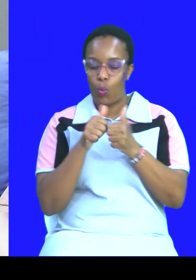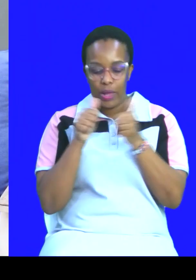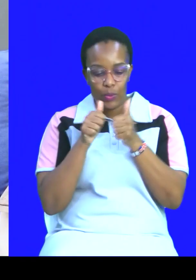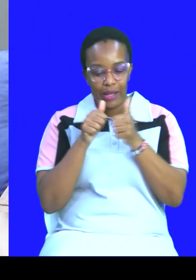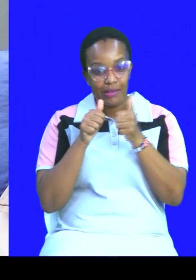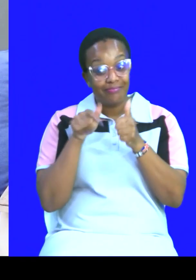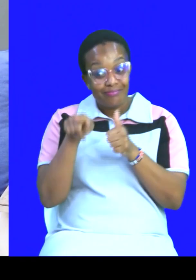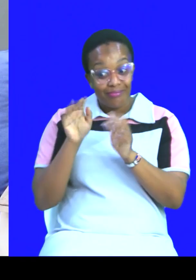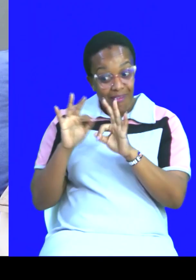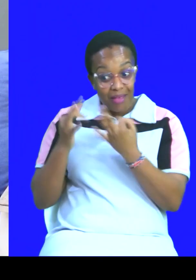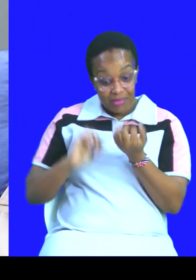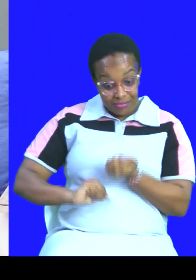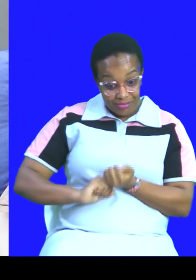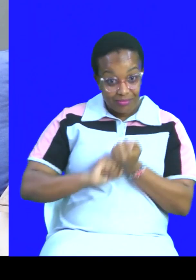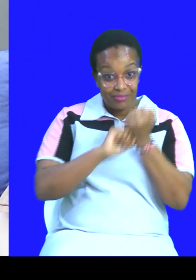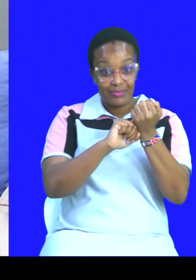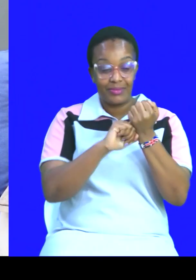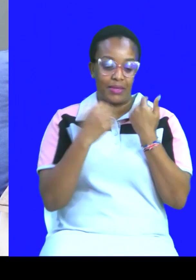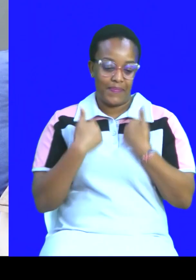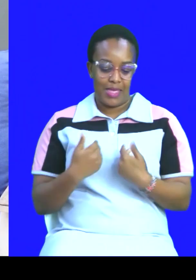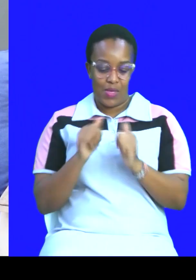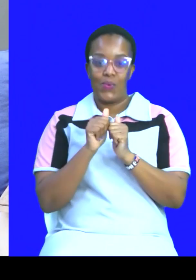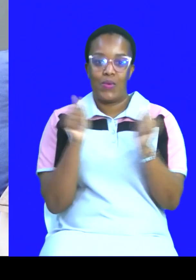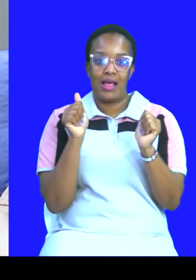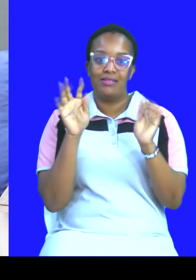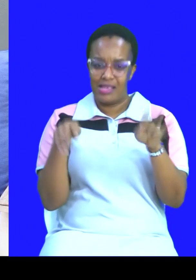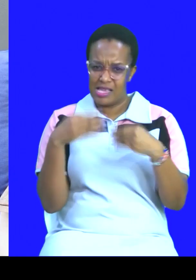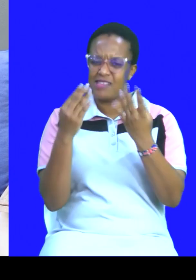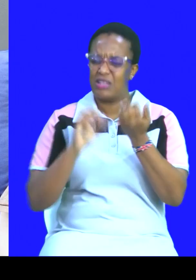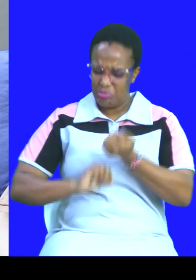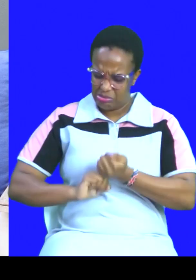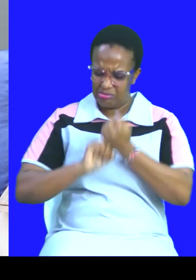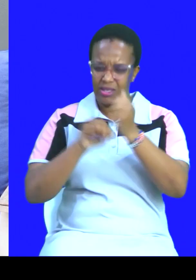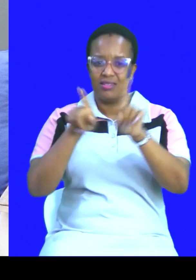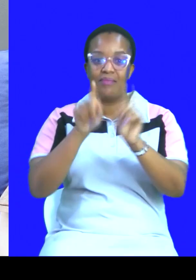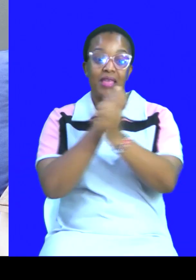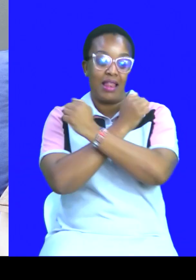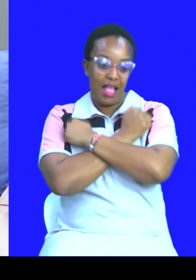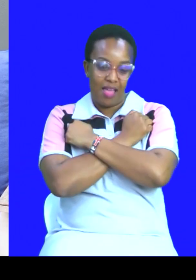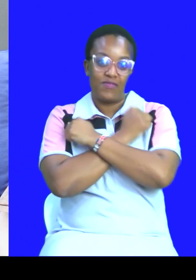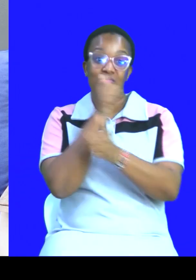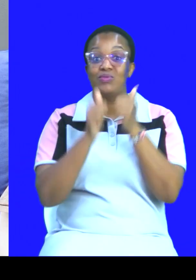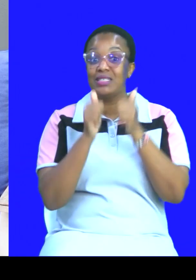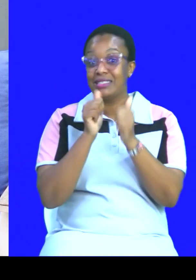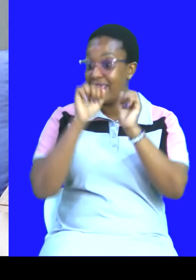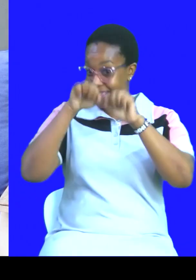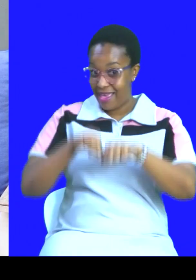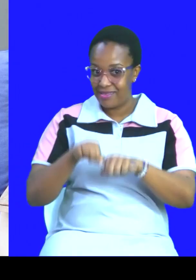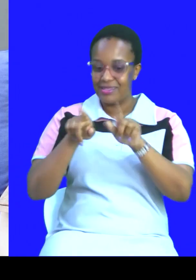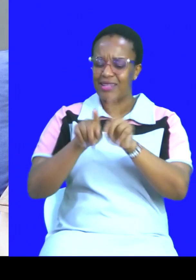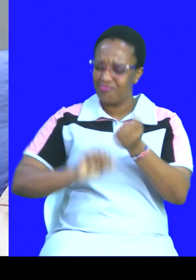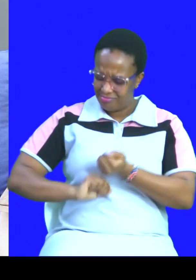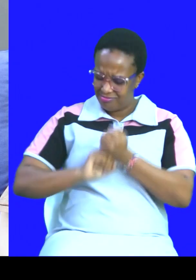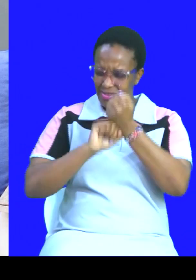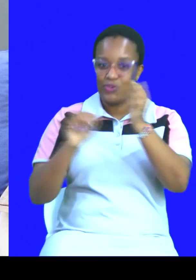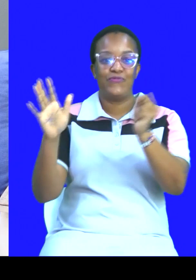support me, and they give me all the support and the love they can. They support me where they can, and the love they can